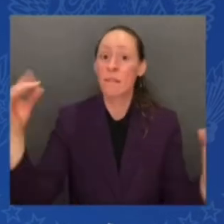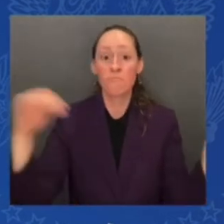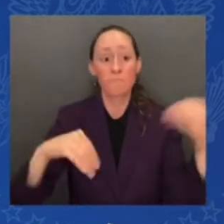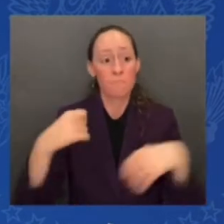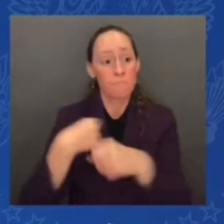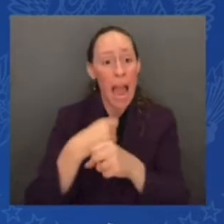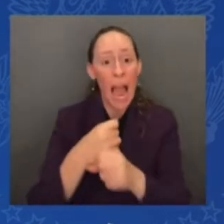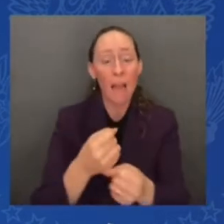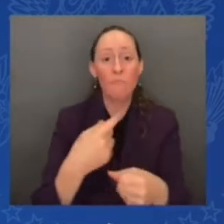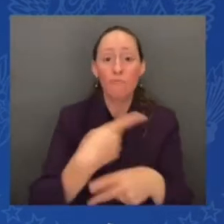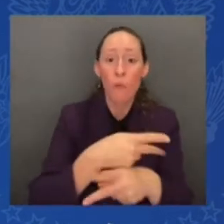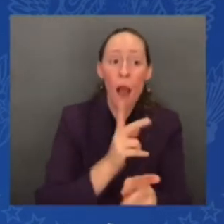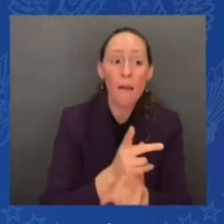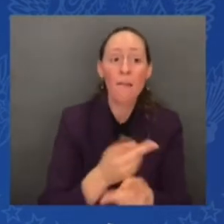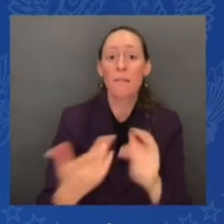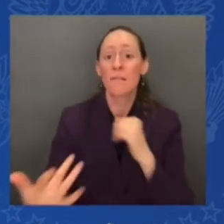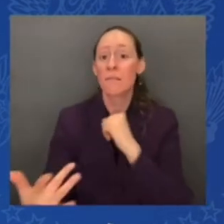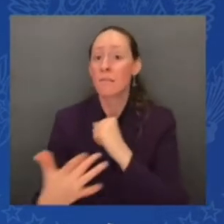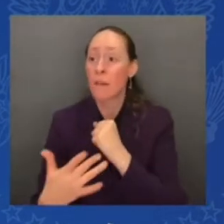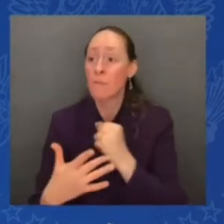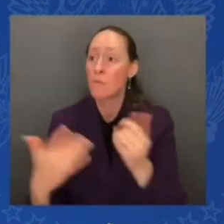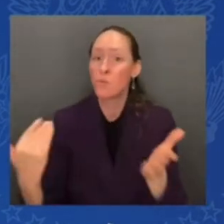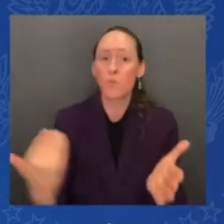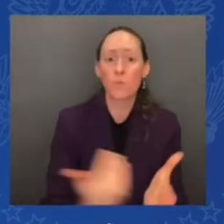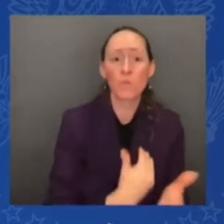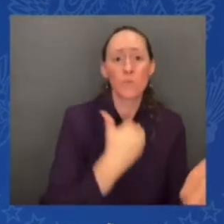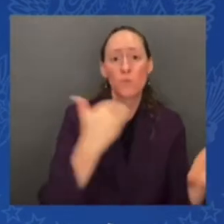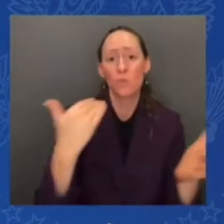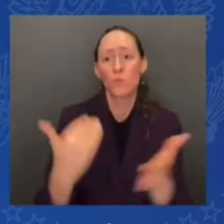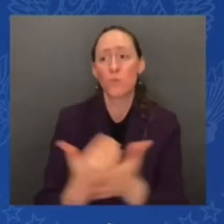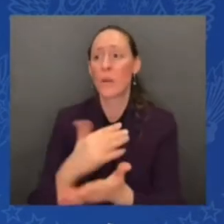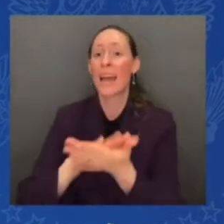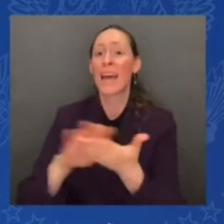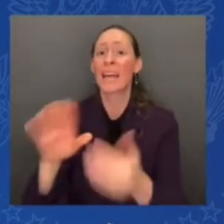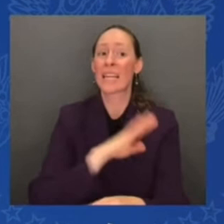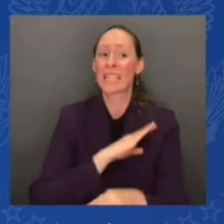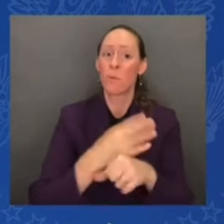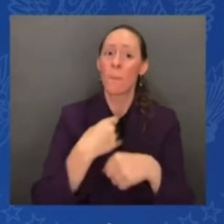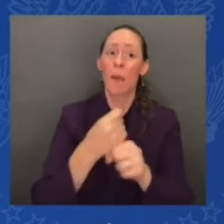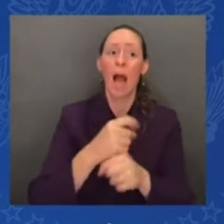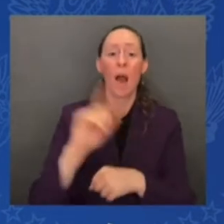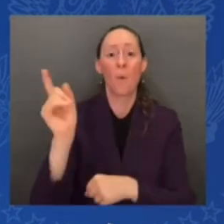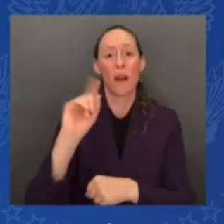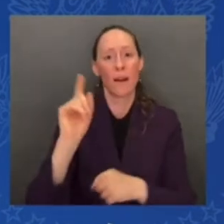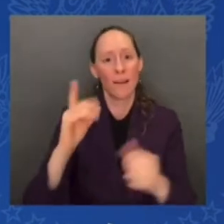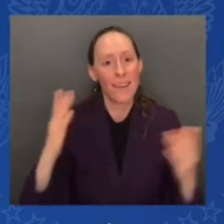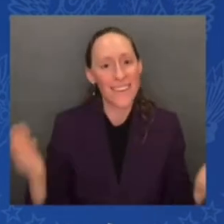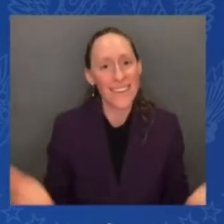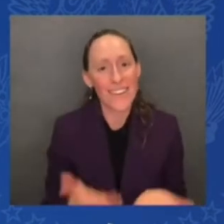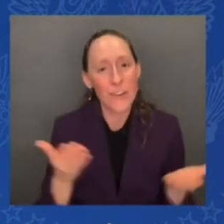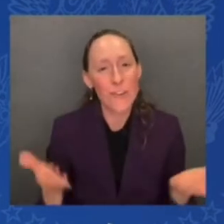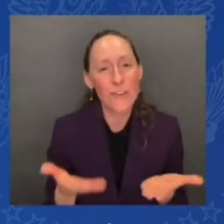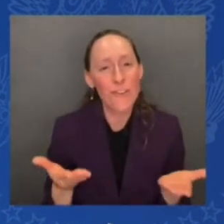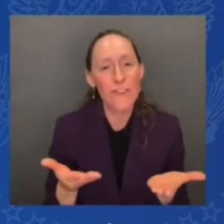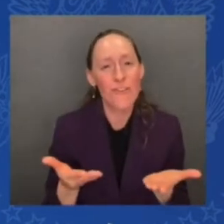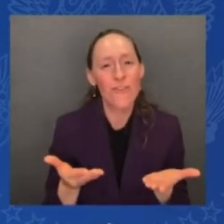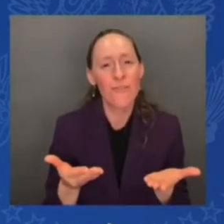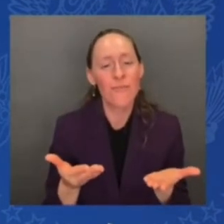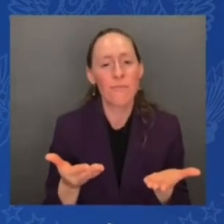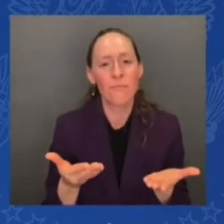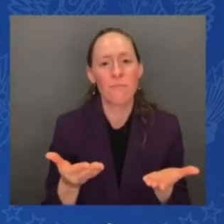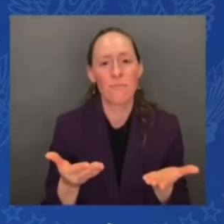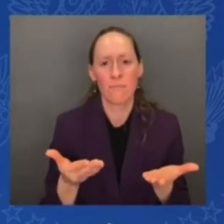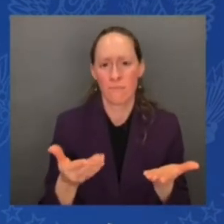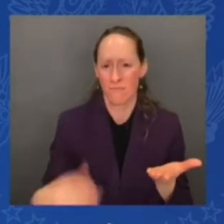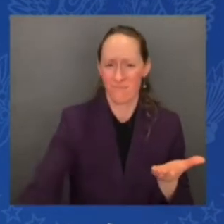there's no reason why we can't do it. We have the best educated, we have the most advanced technology in the world. Why are we not doing that? That's basically